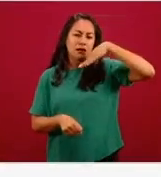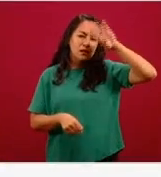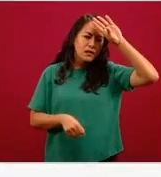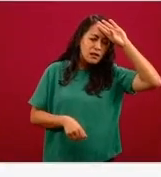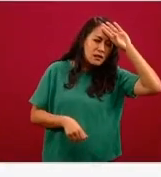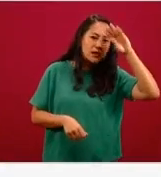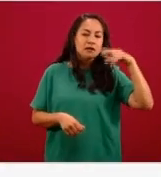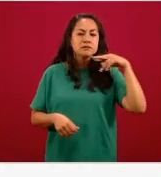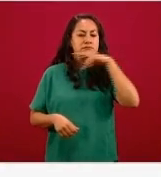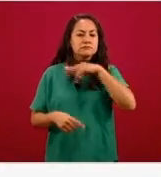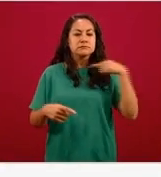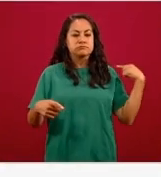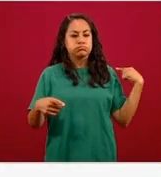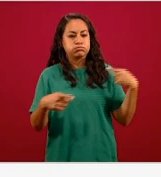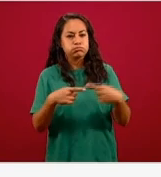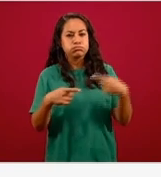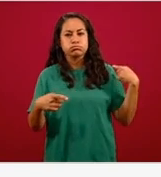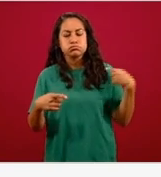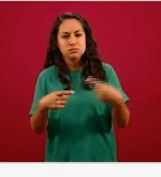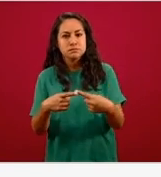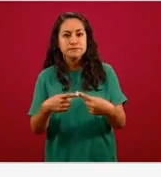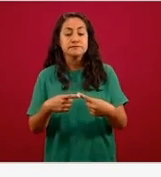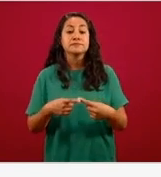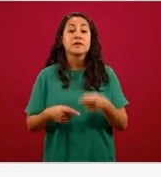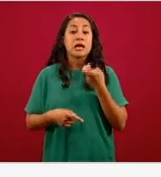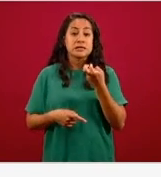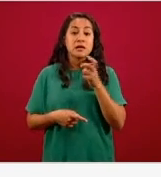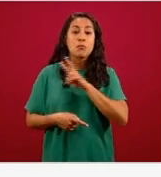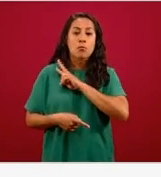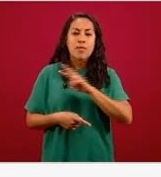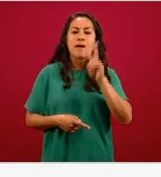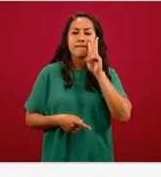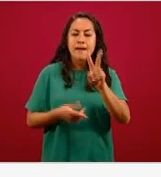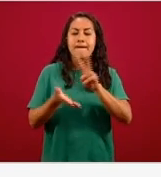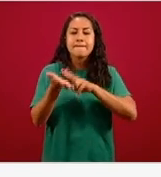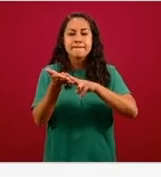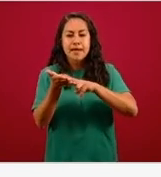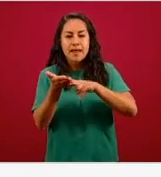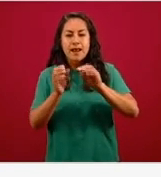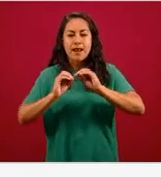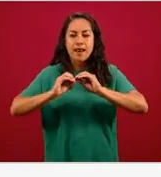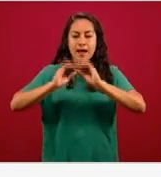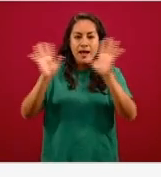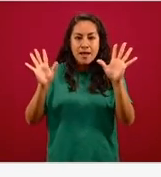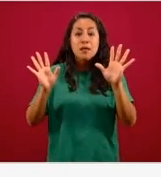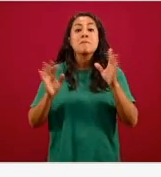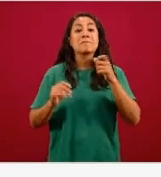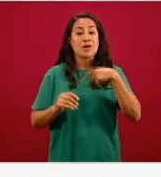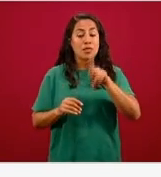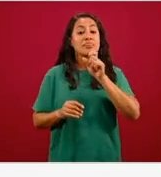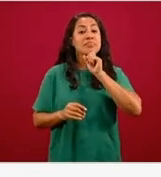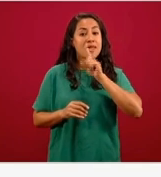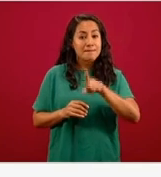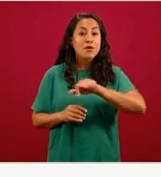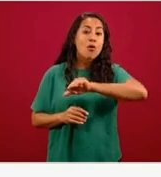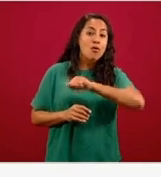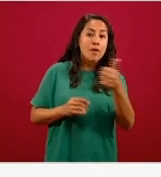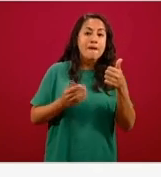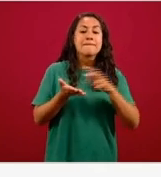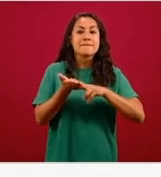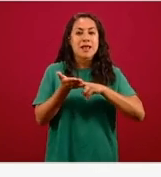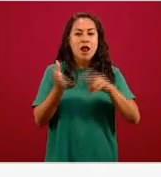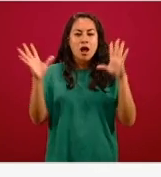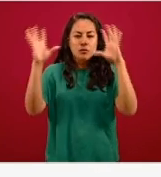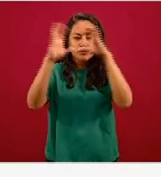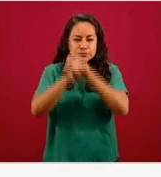pandemic in our country. So We also